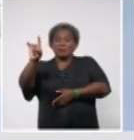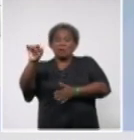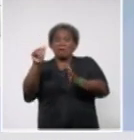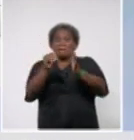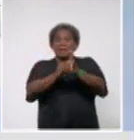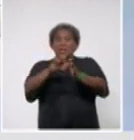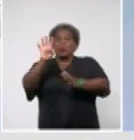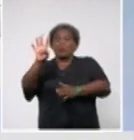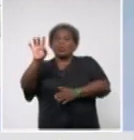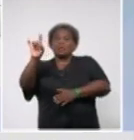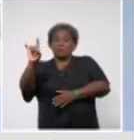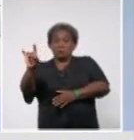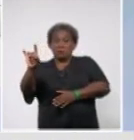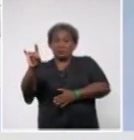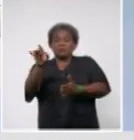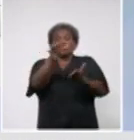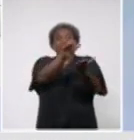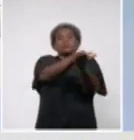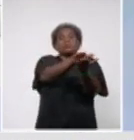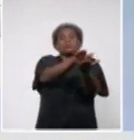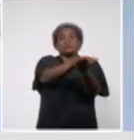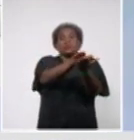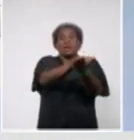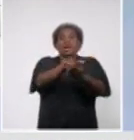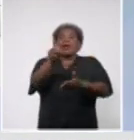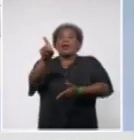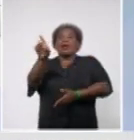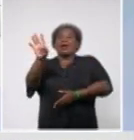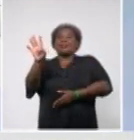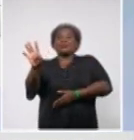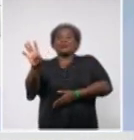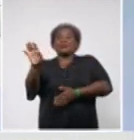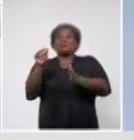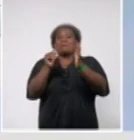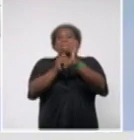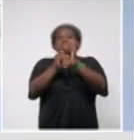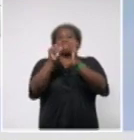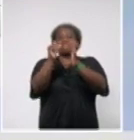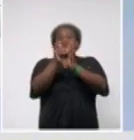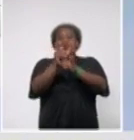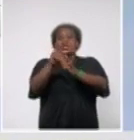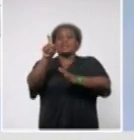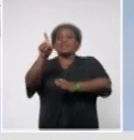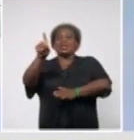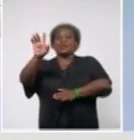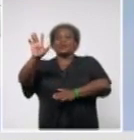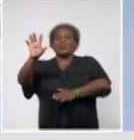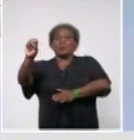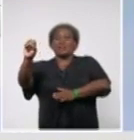119,049 new cases yesterday, for a total of